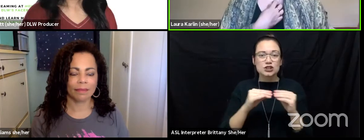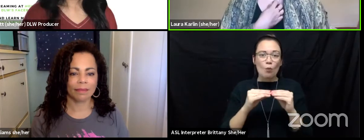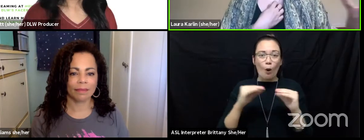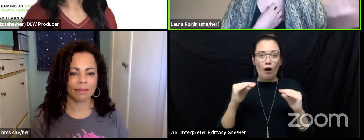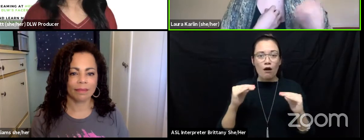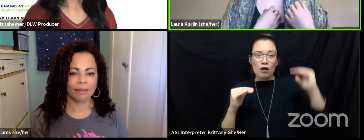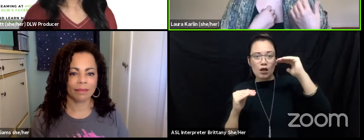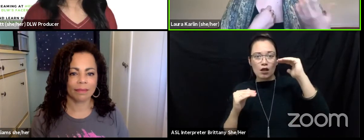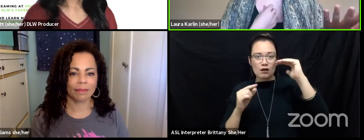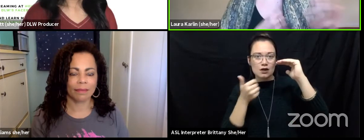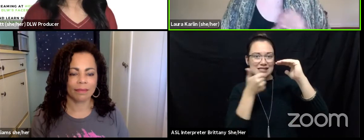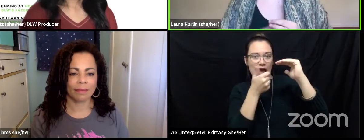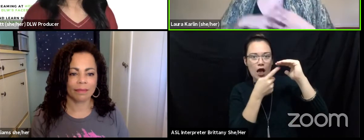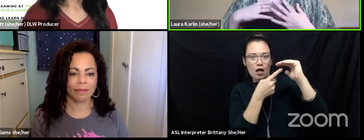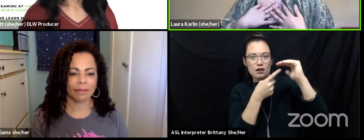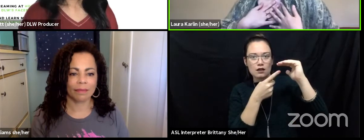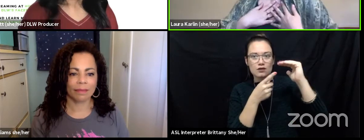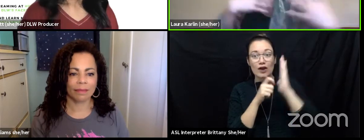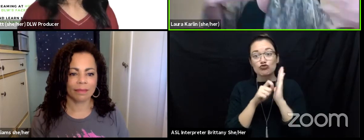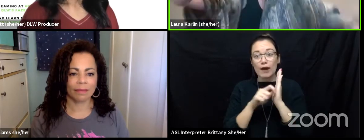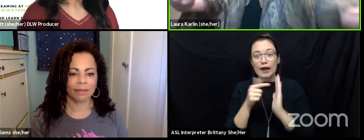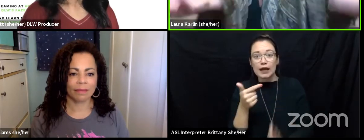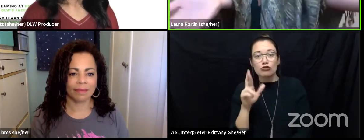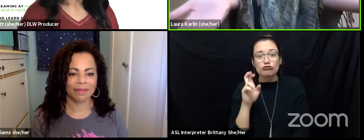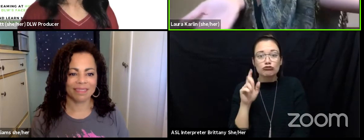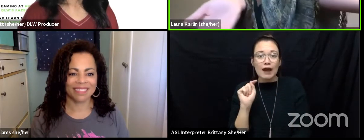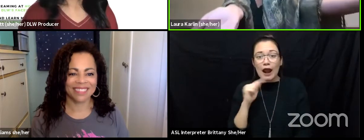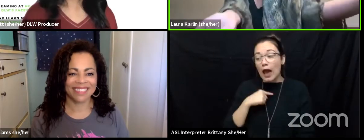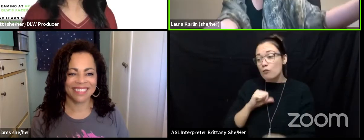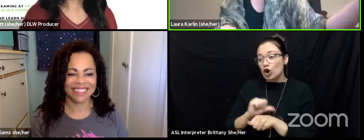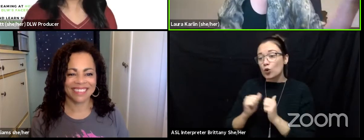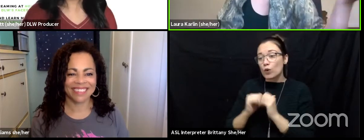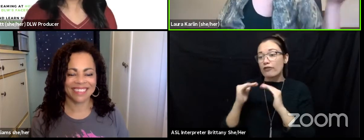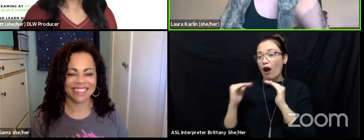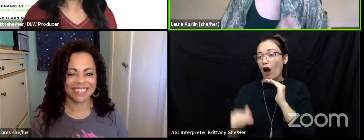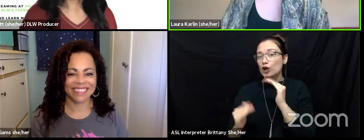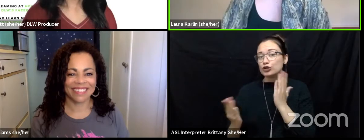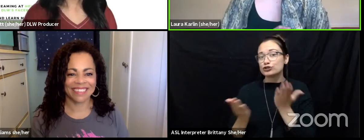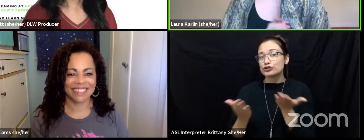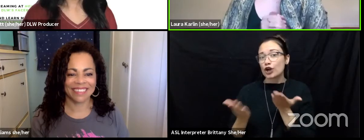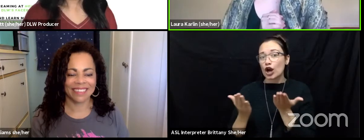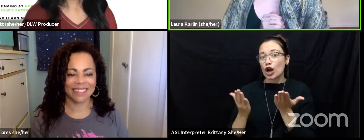are writing a grant, like I'm gonna work with underserved populations.